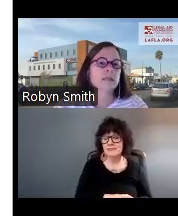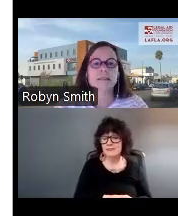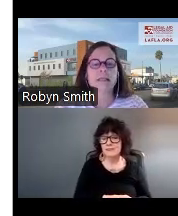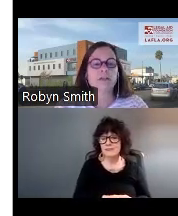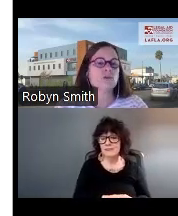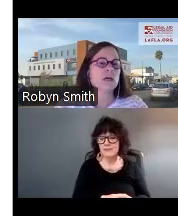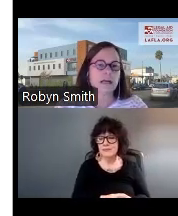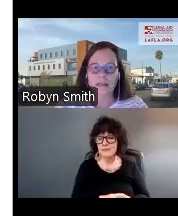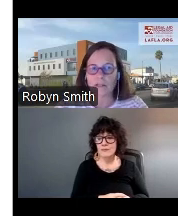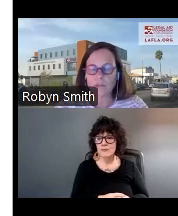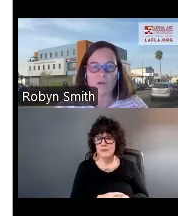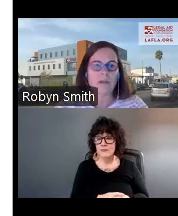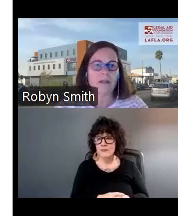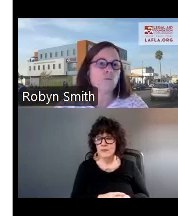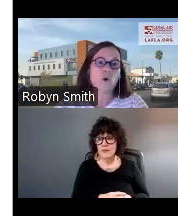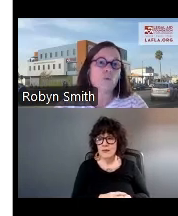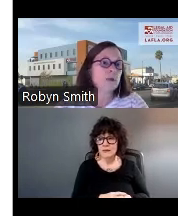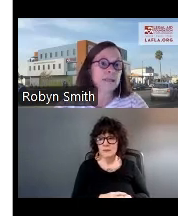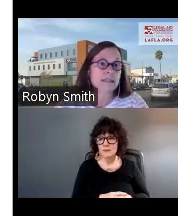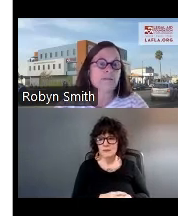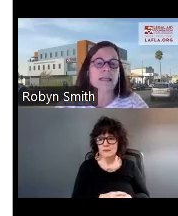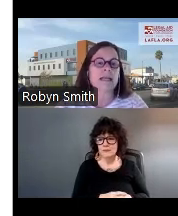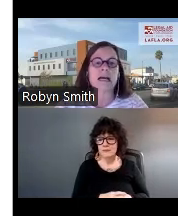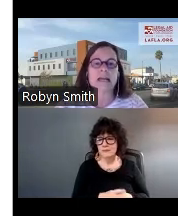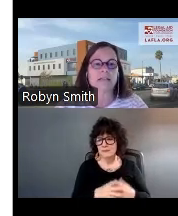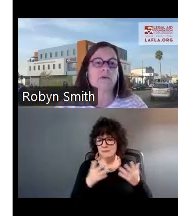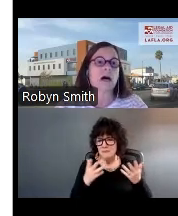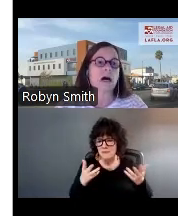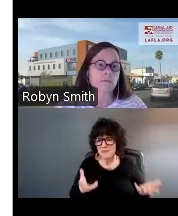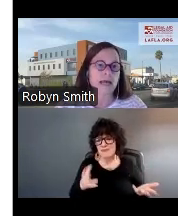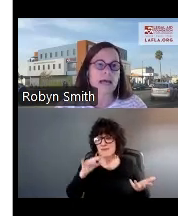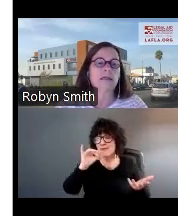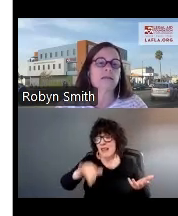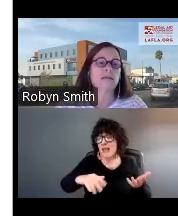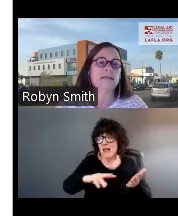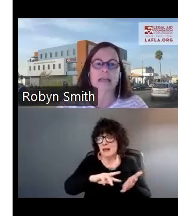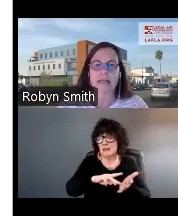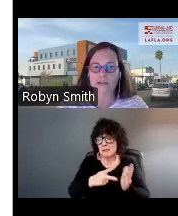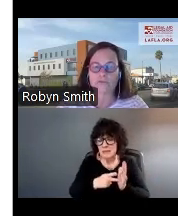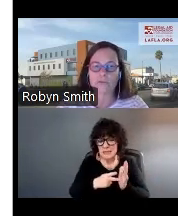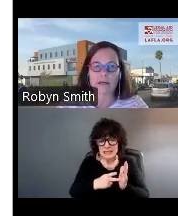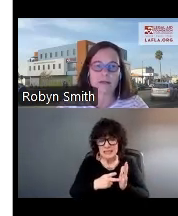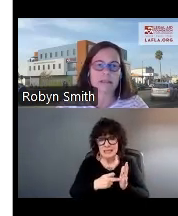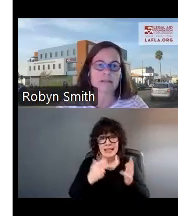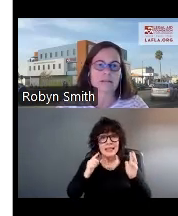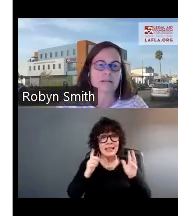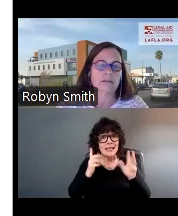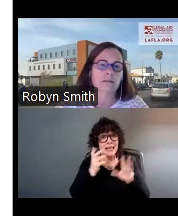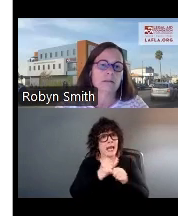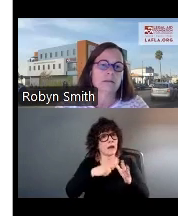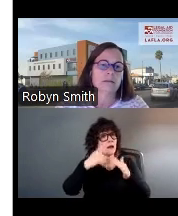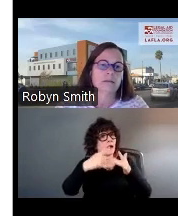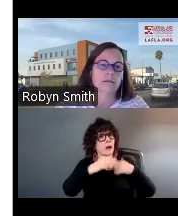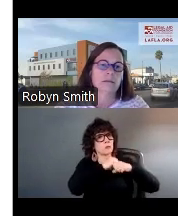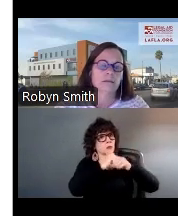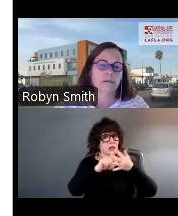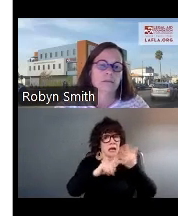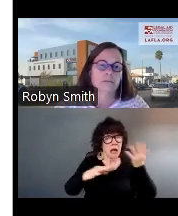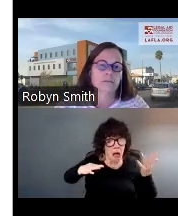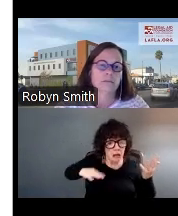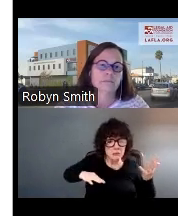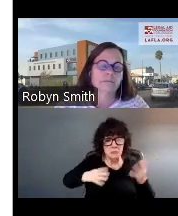That means that you're not eligible and won't receive any kind of automatic disaster forbearance.